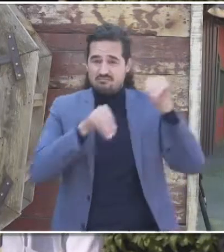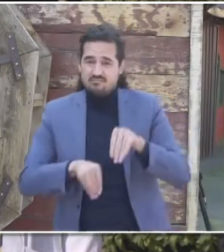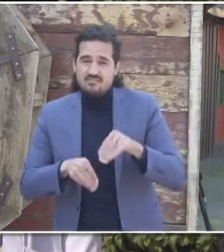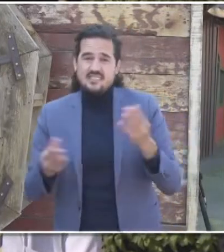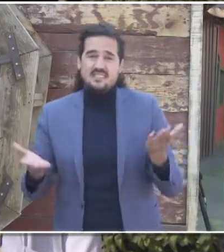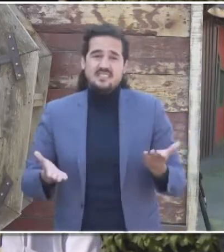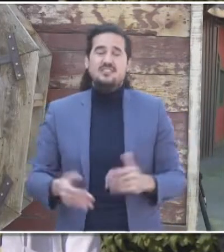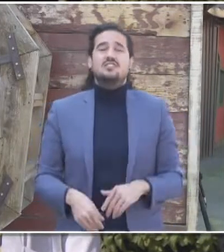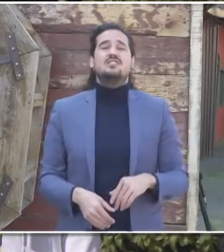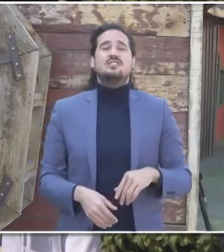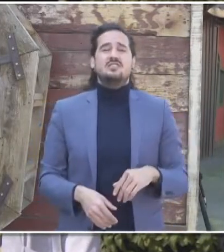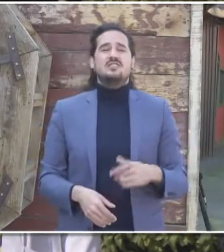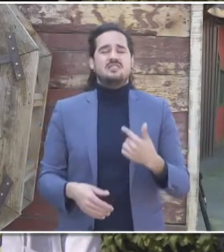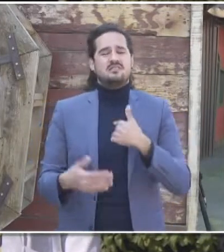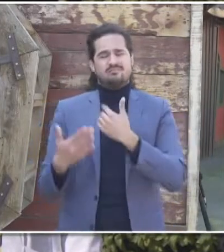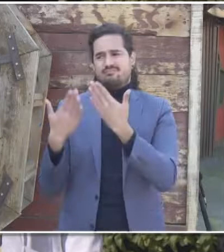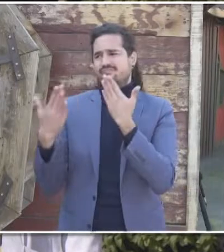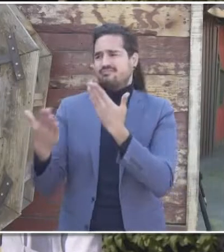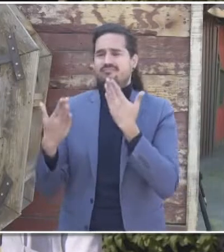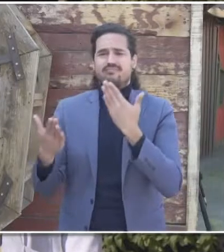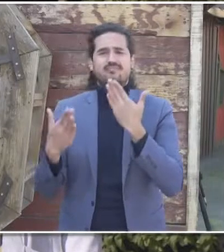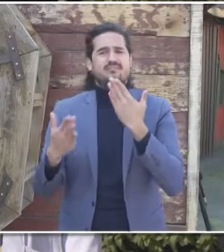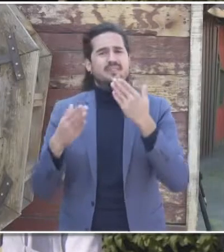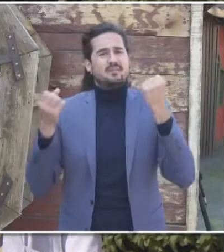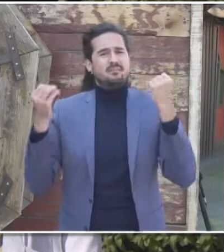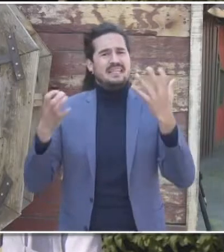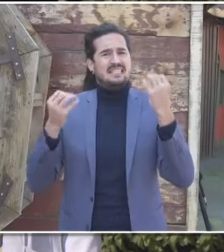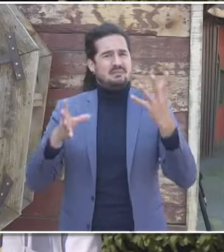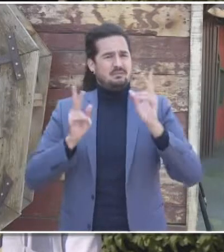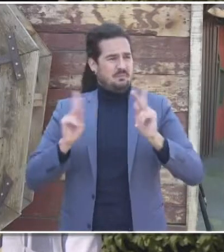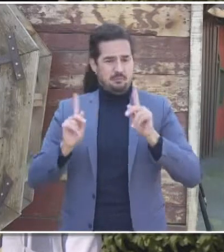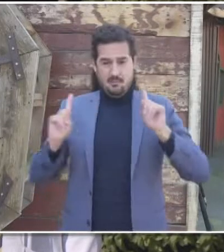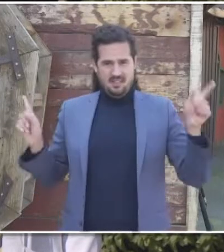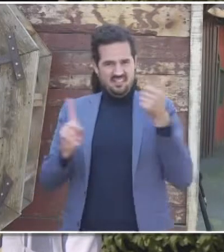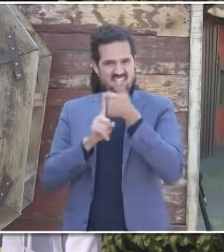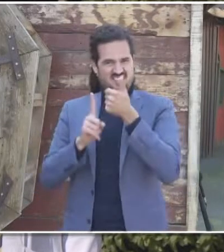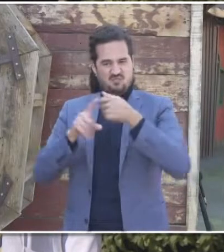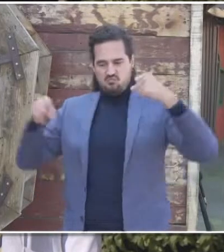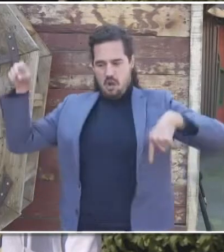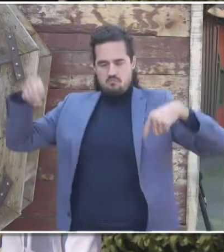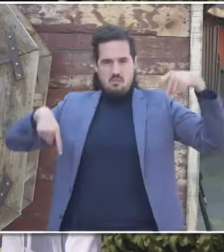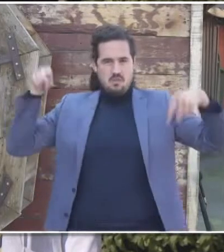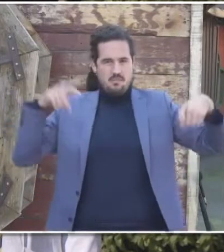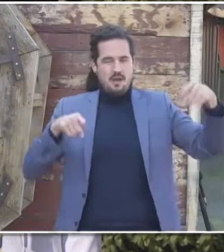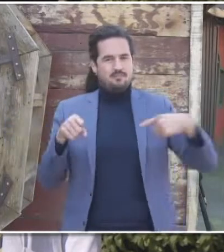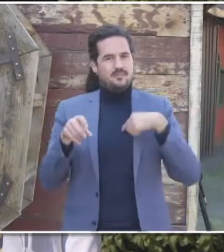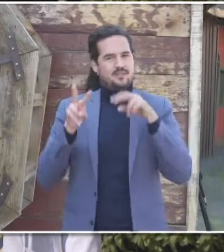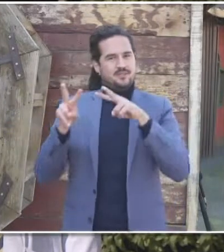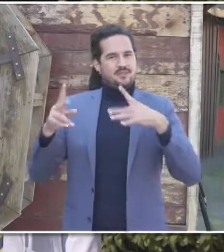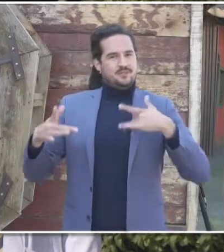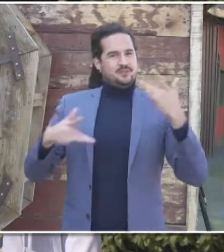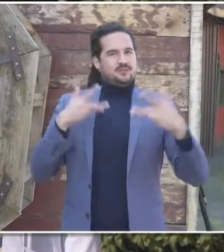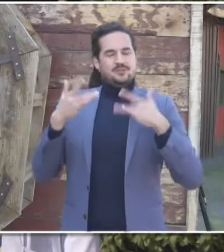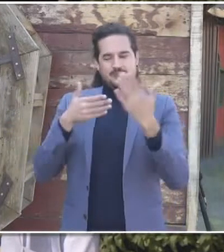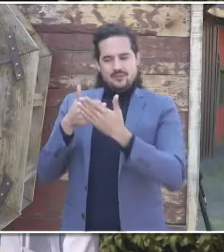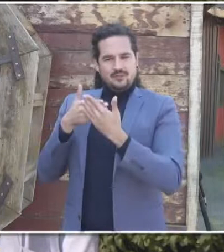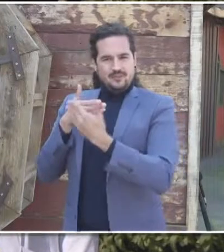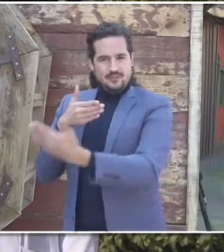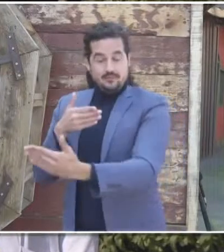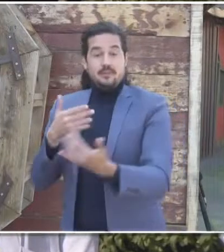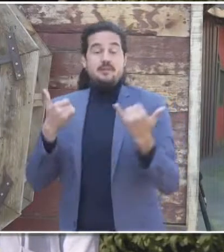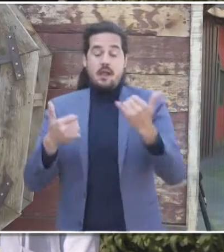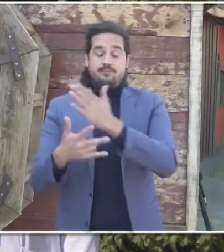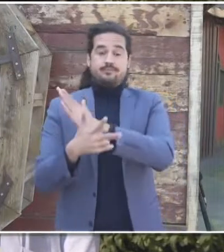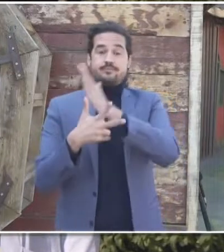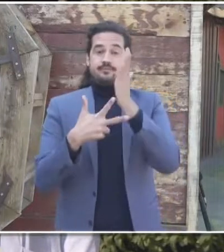other raindrops as we are excited for what is to come. I come with a sense of responsibility. Responsibility I learned